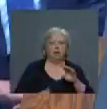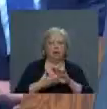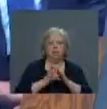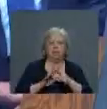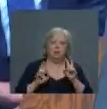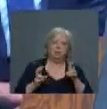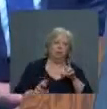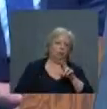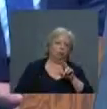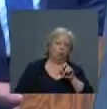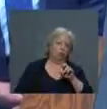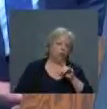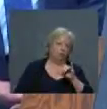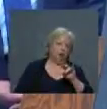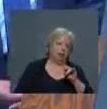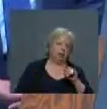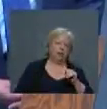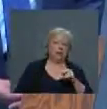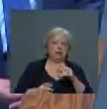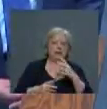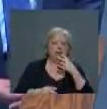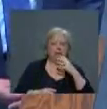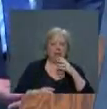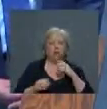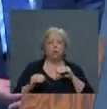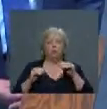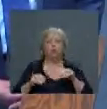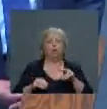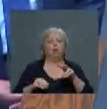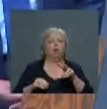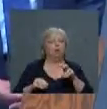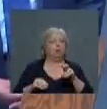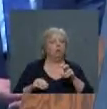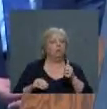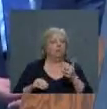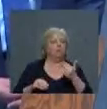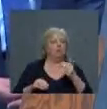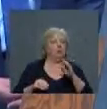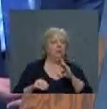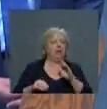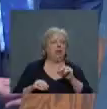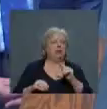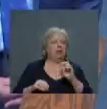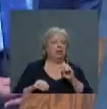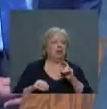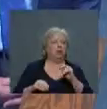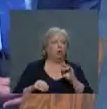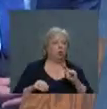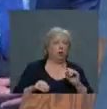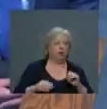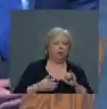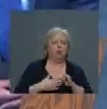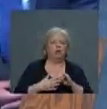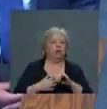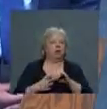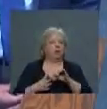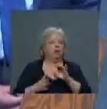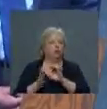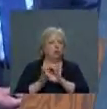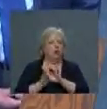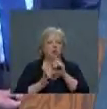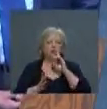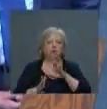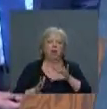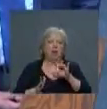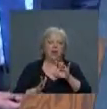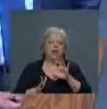heat. And we are putting a 2 1500 BTU units that's rated for about